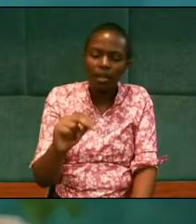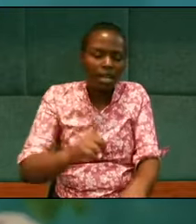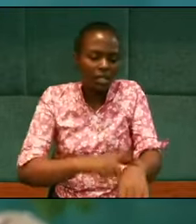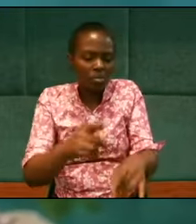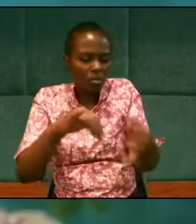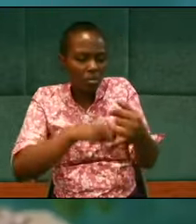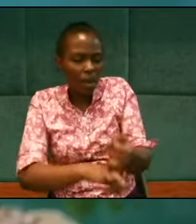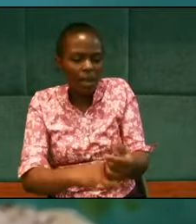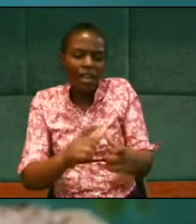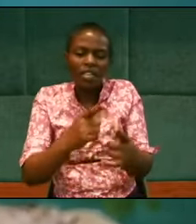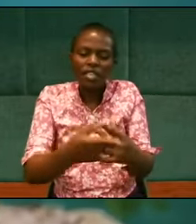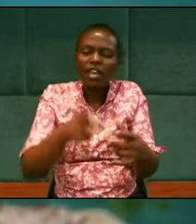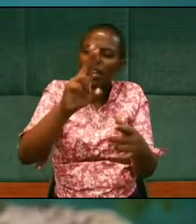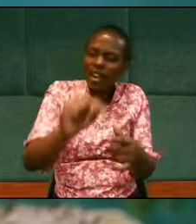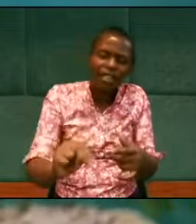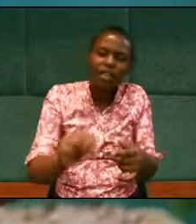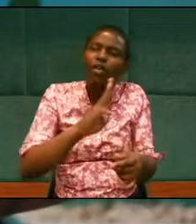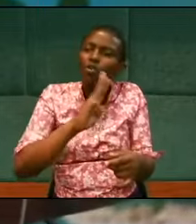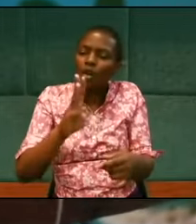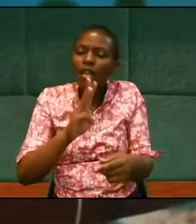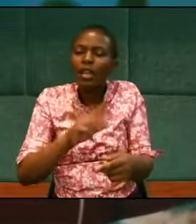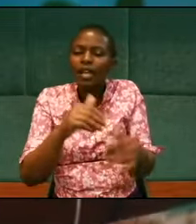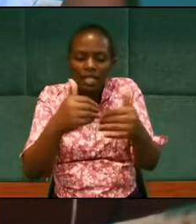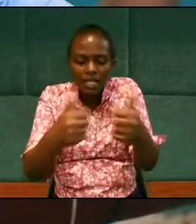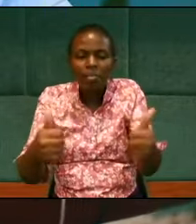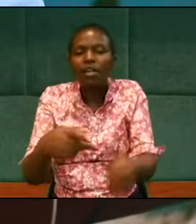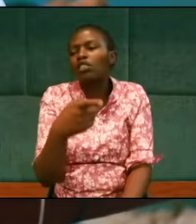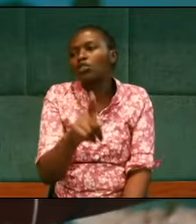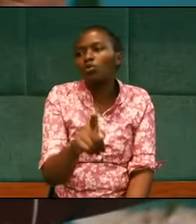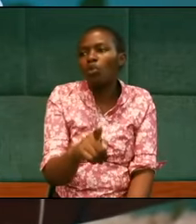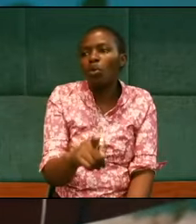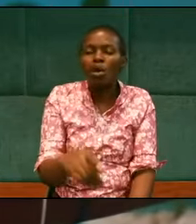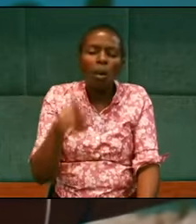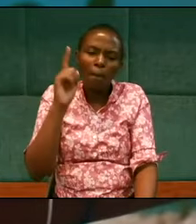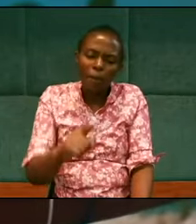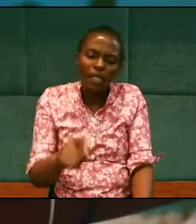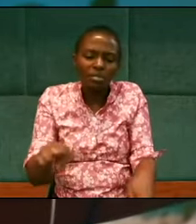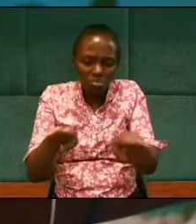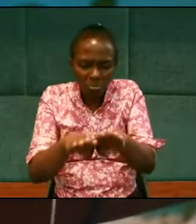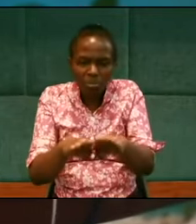permanently glued or joined together rather than temporarily taped marriage.